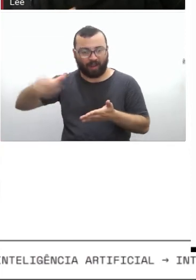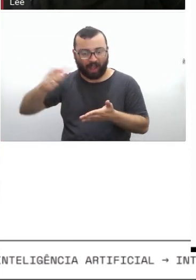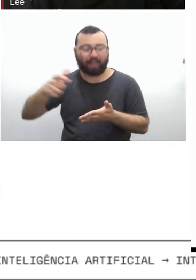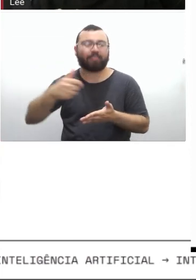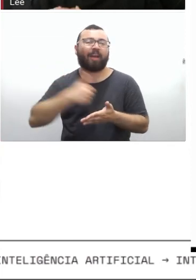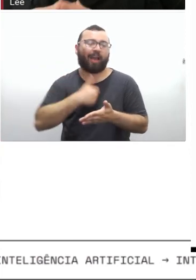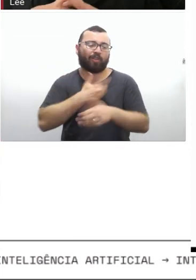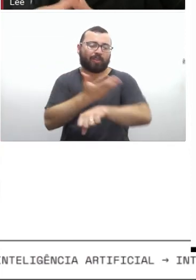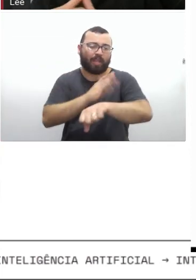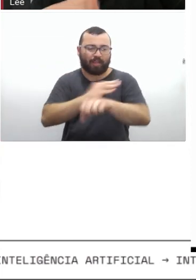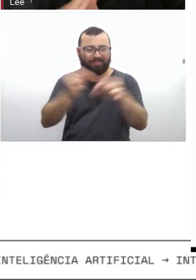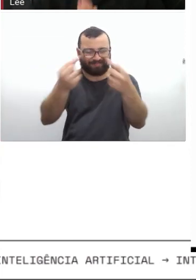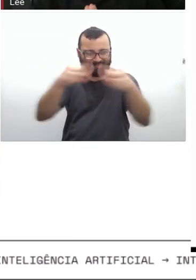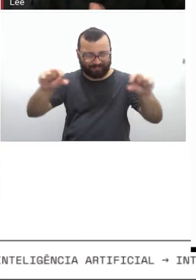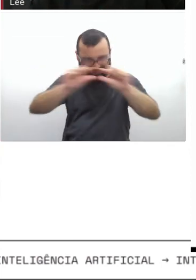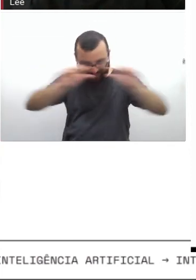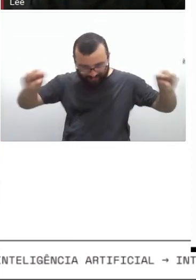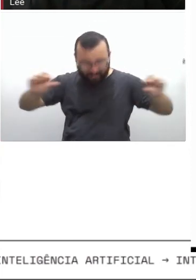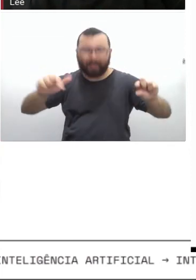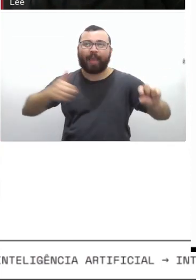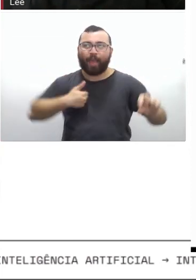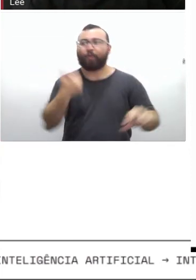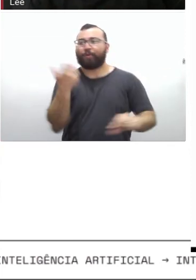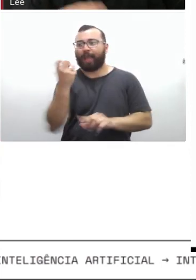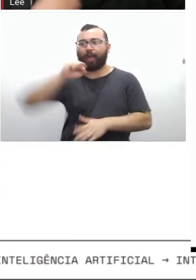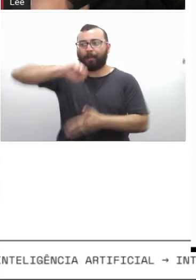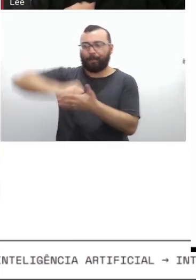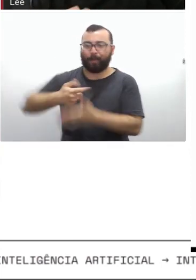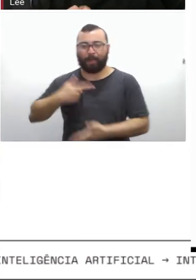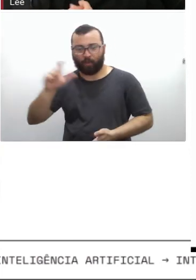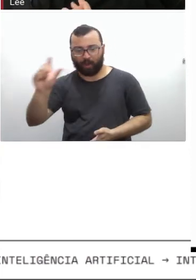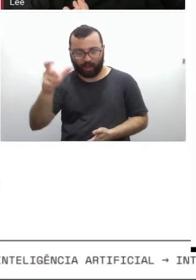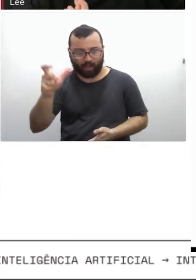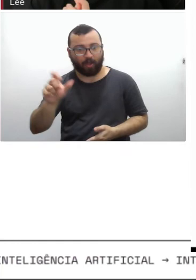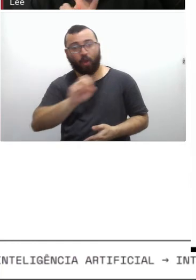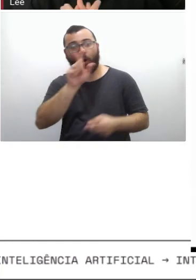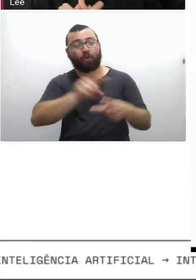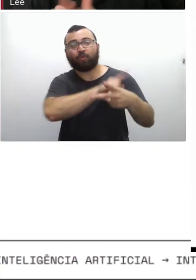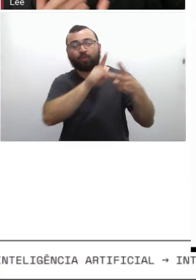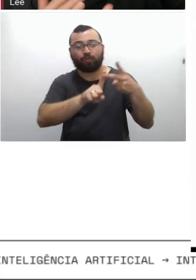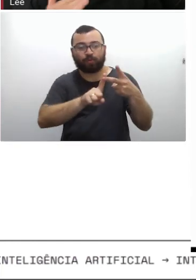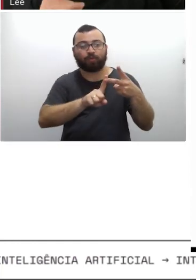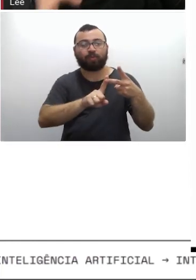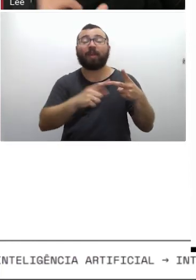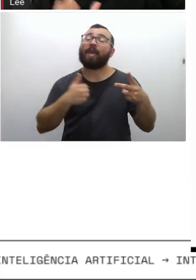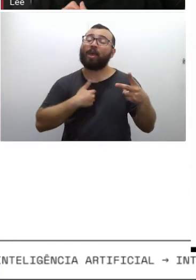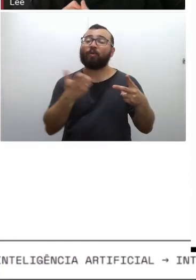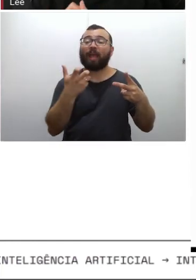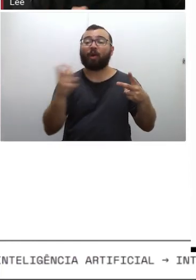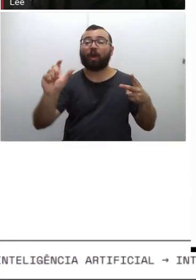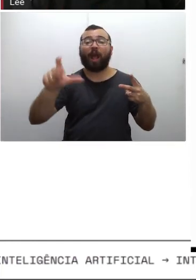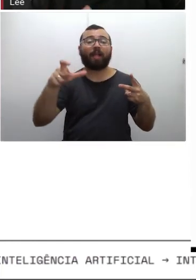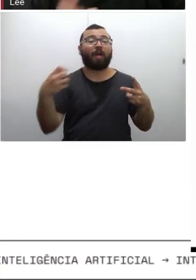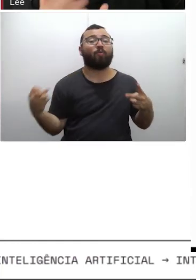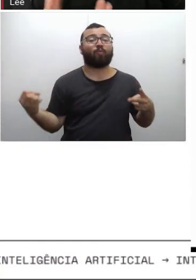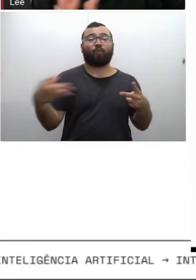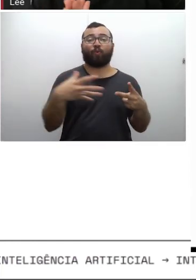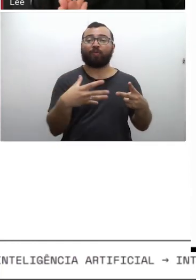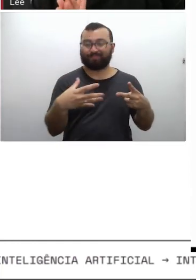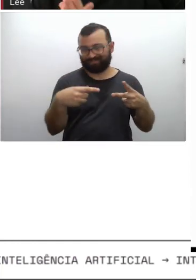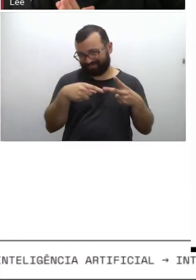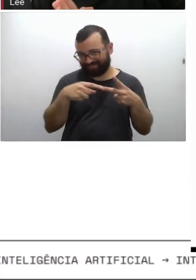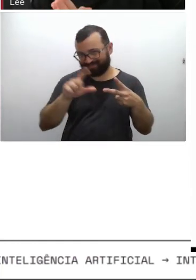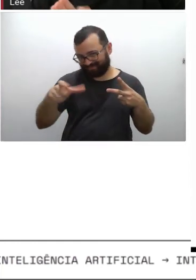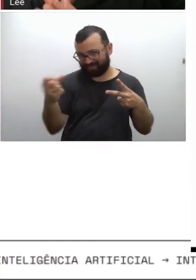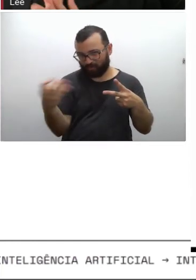phrases like, I want to block my card. And I created a second intent where I say, I want to renew my card. That's the renew